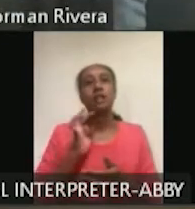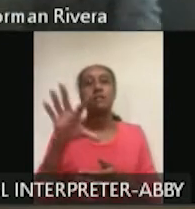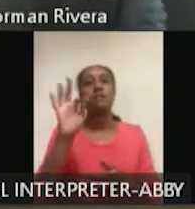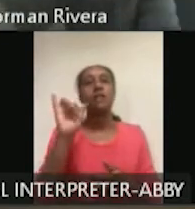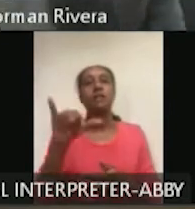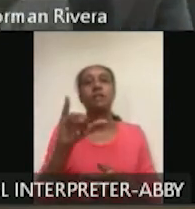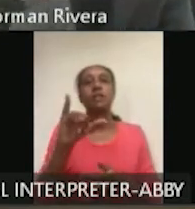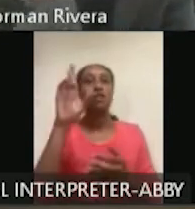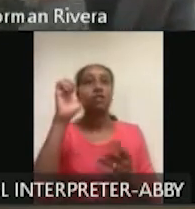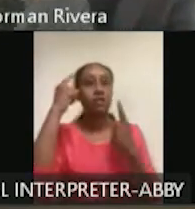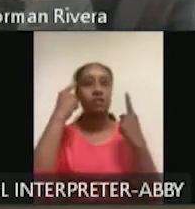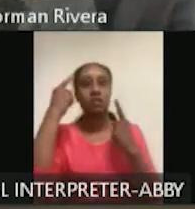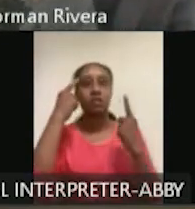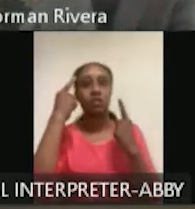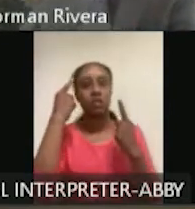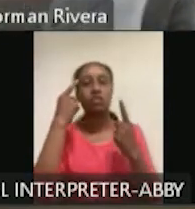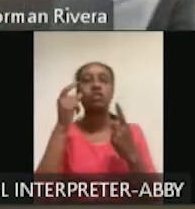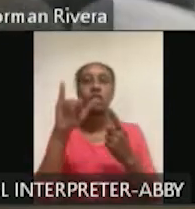the reconsideration request